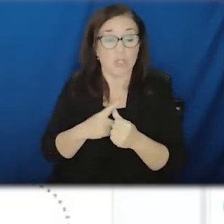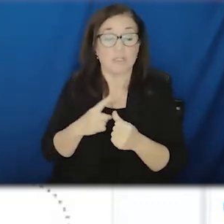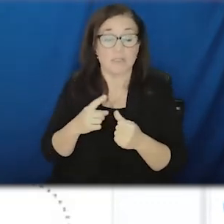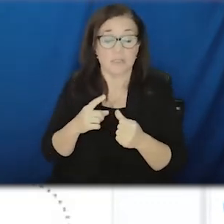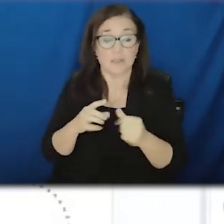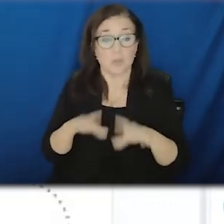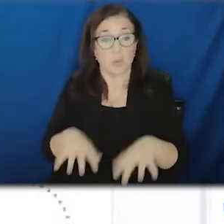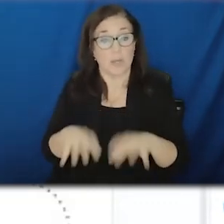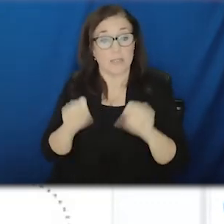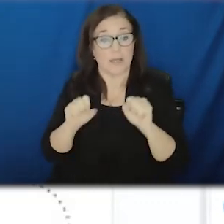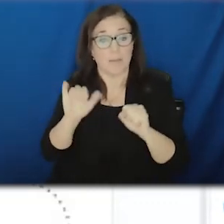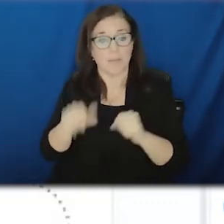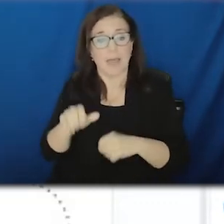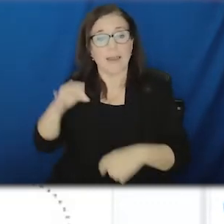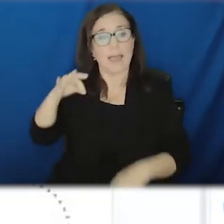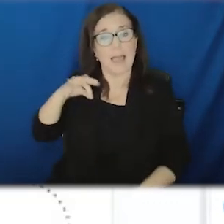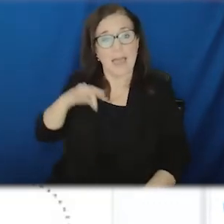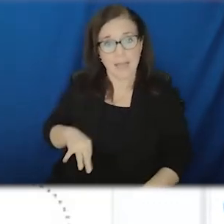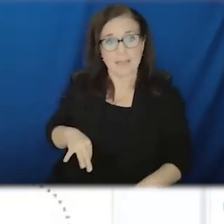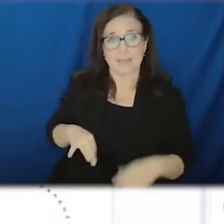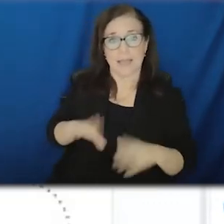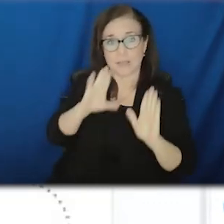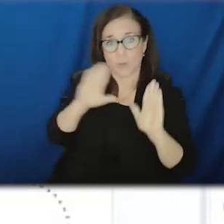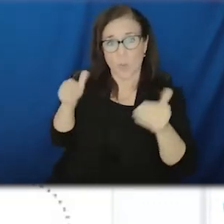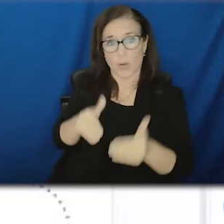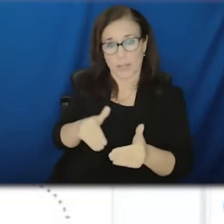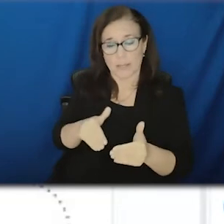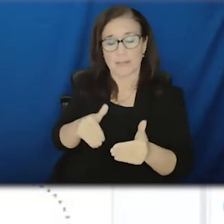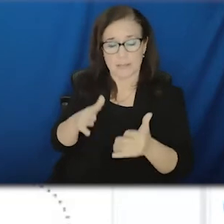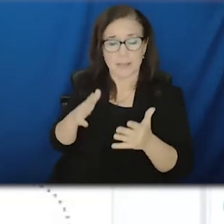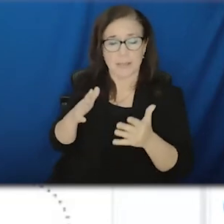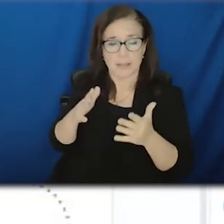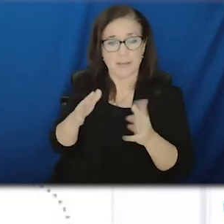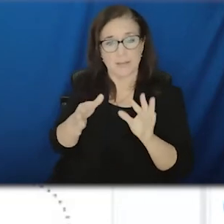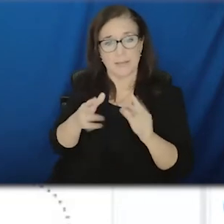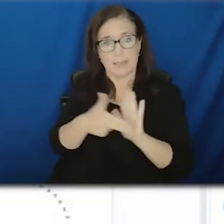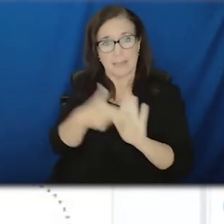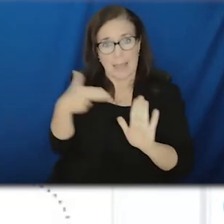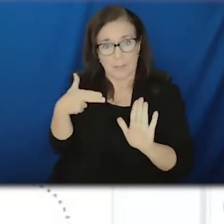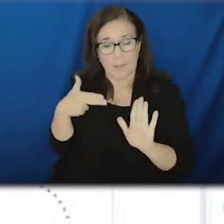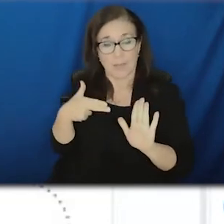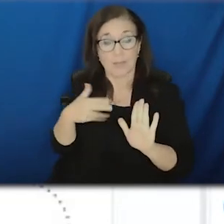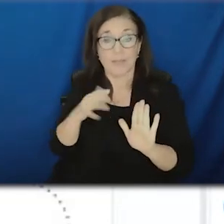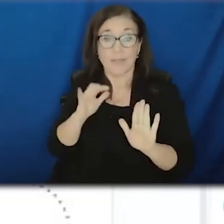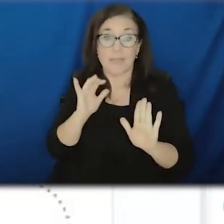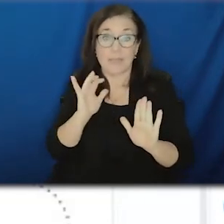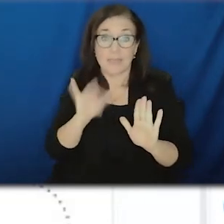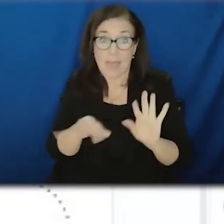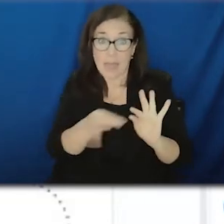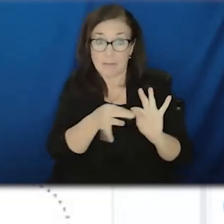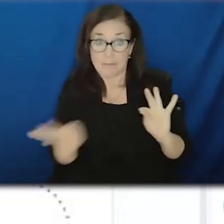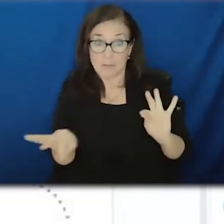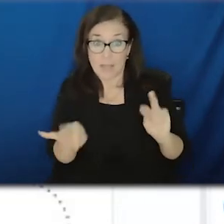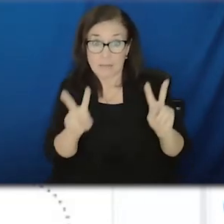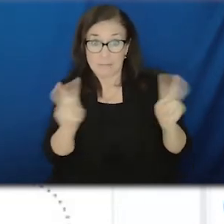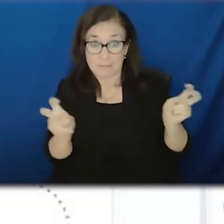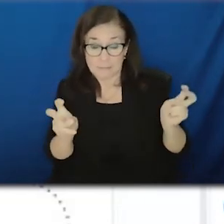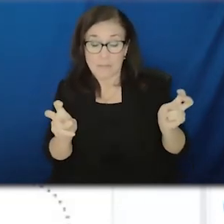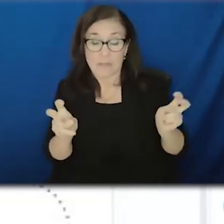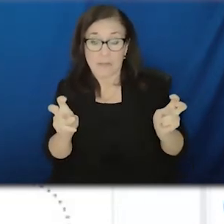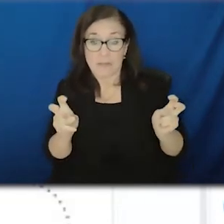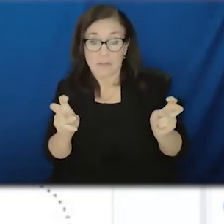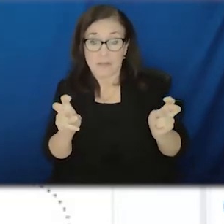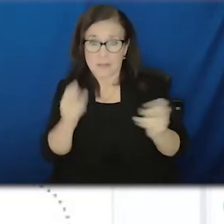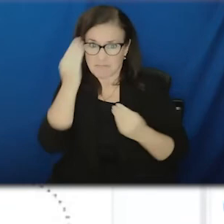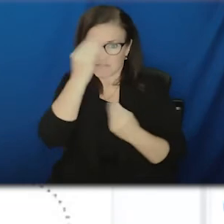assets-oriented label for English learner students, this board signals to all that when we see our students, we see them for